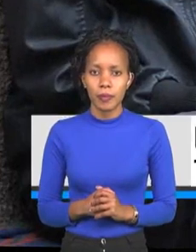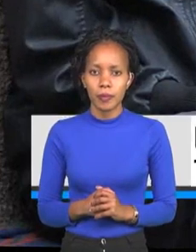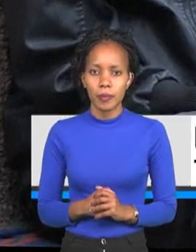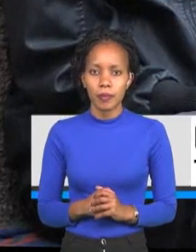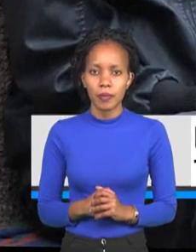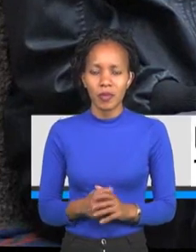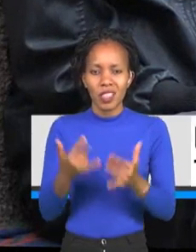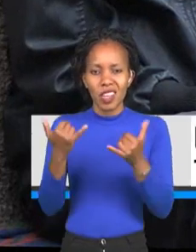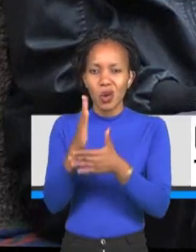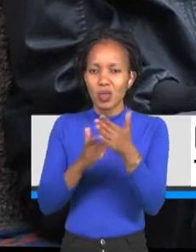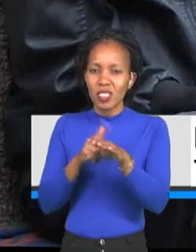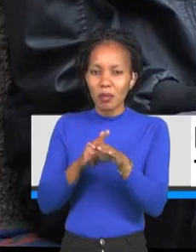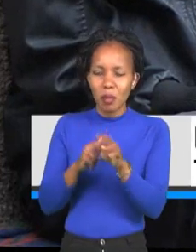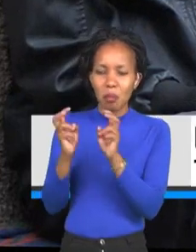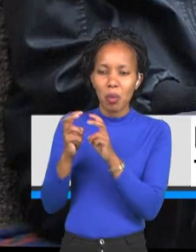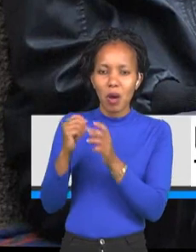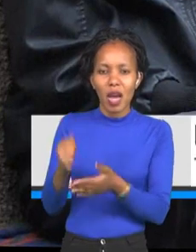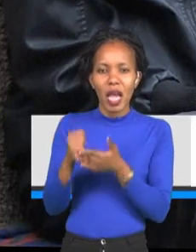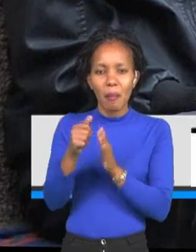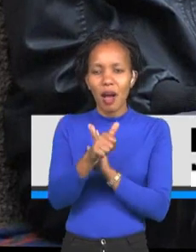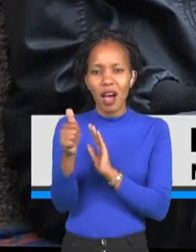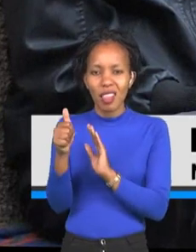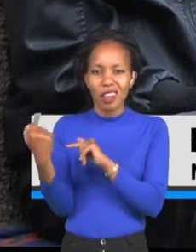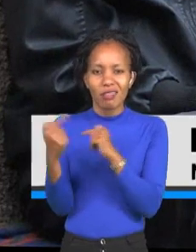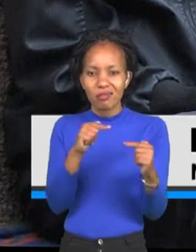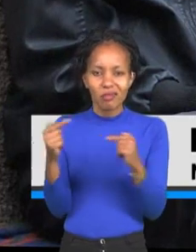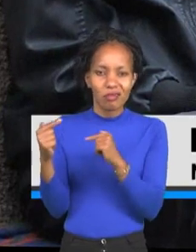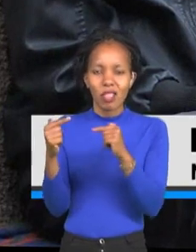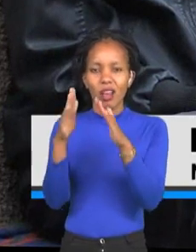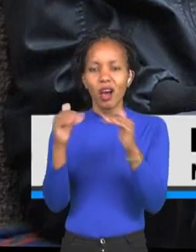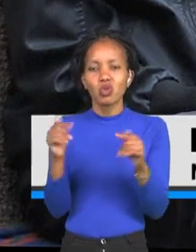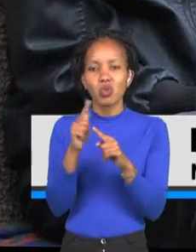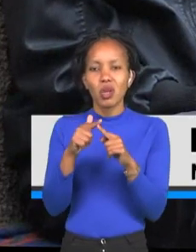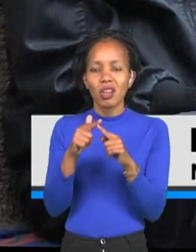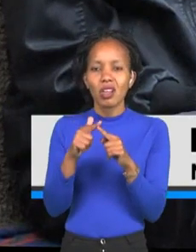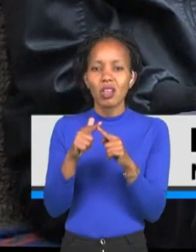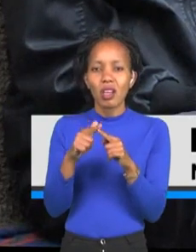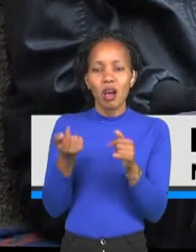We are sometimes contacted to help other conflicted households.